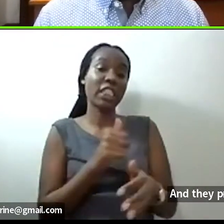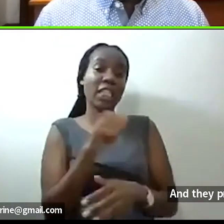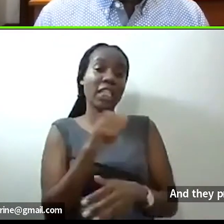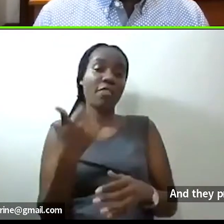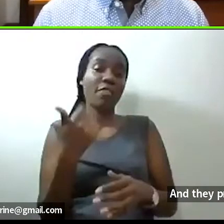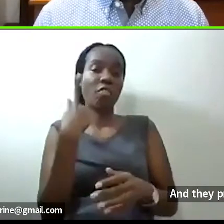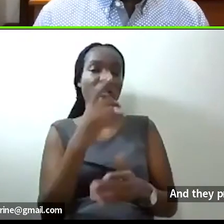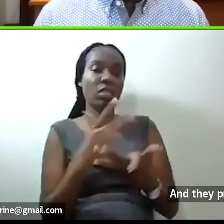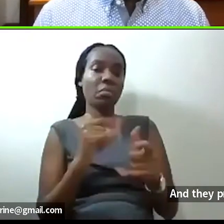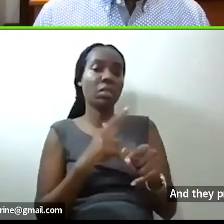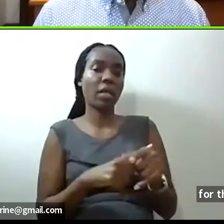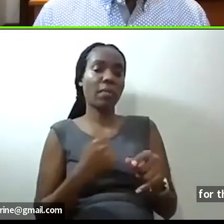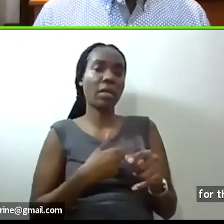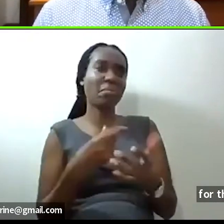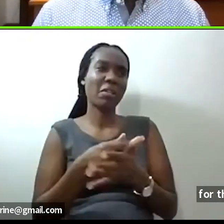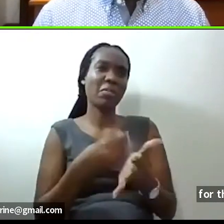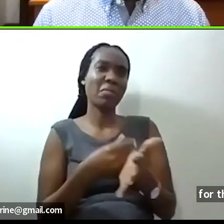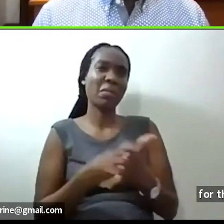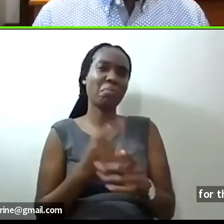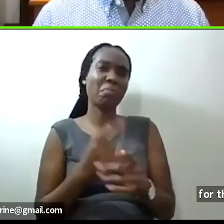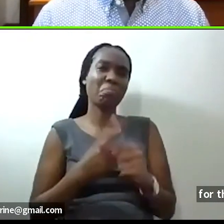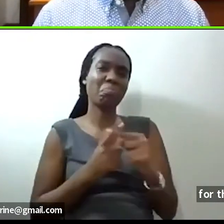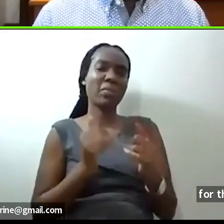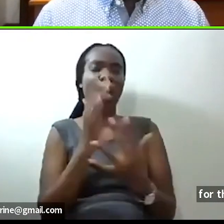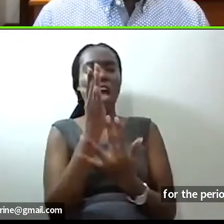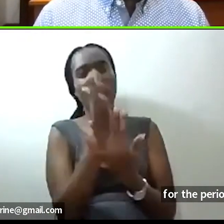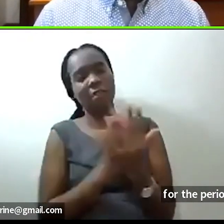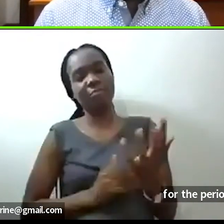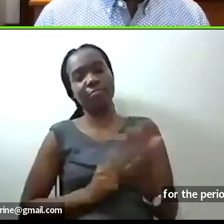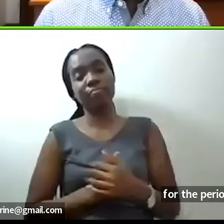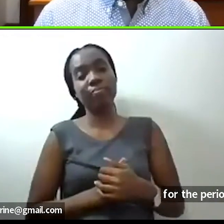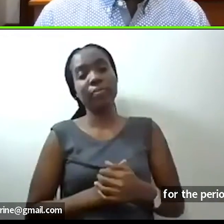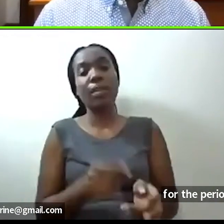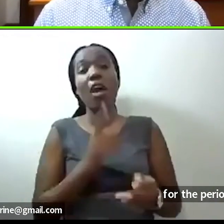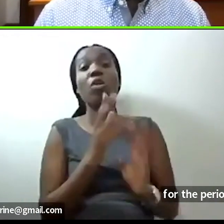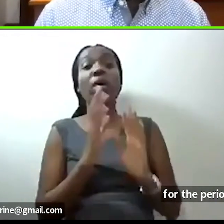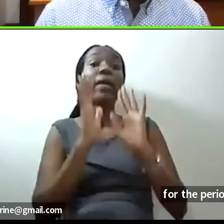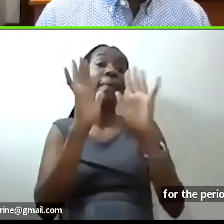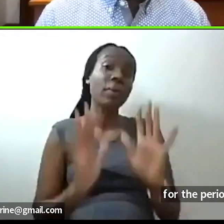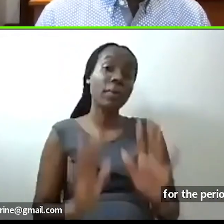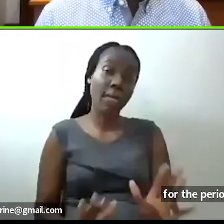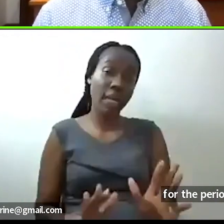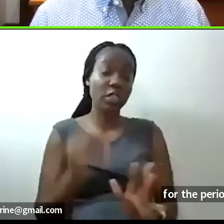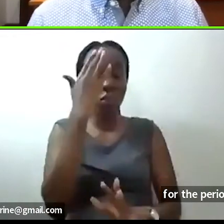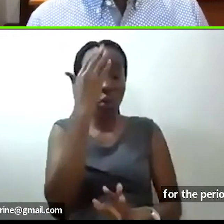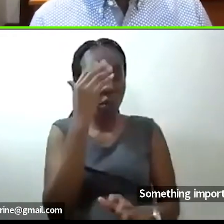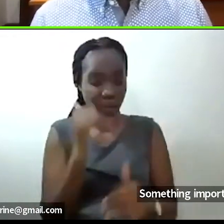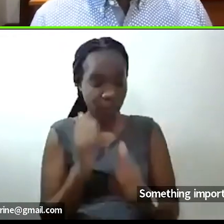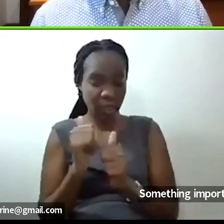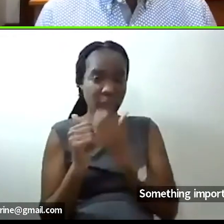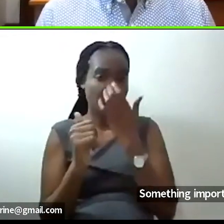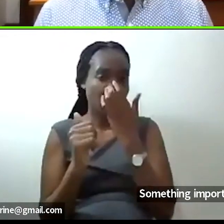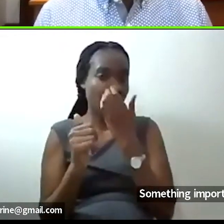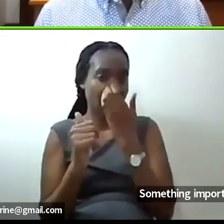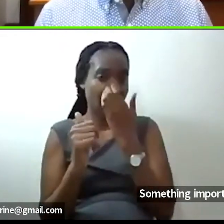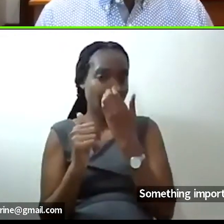paid semi-annually. Something important to know here is that for the bond, because for